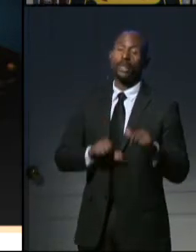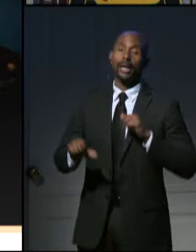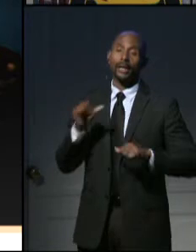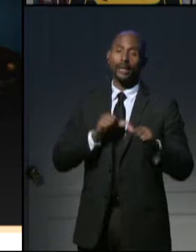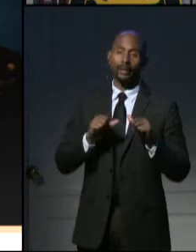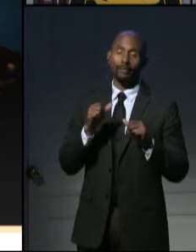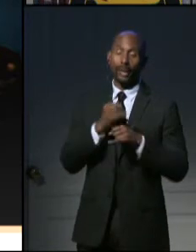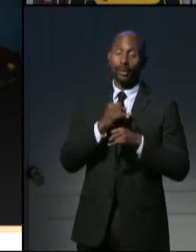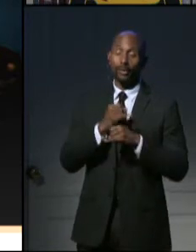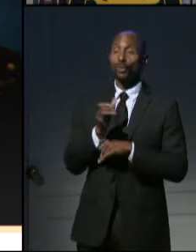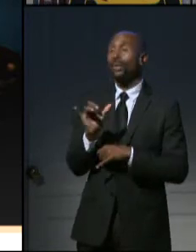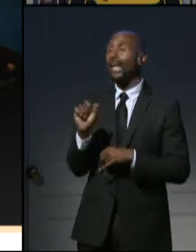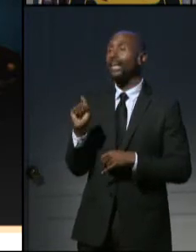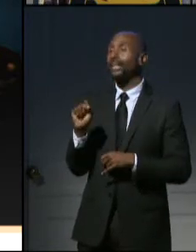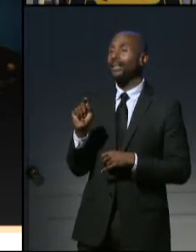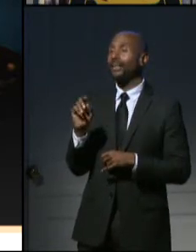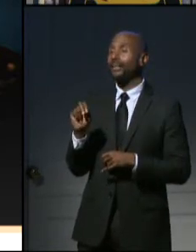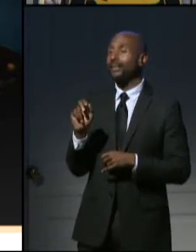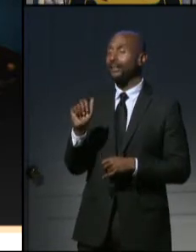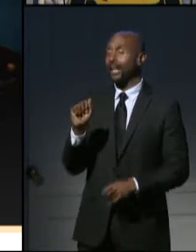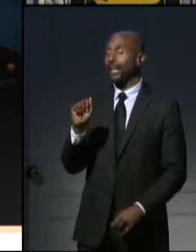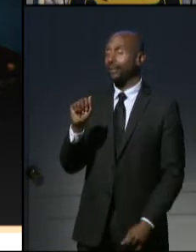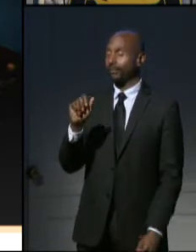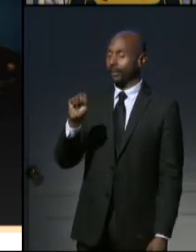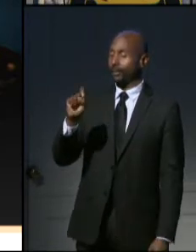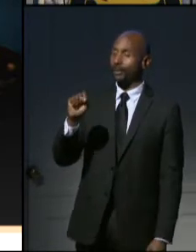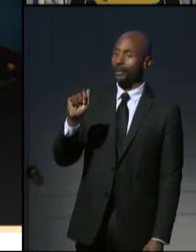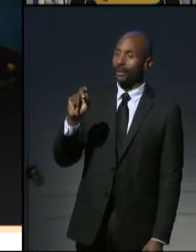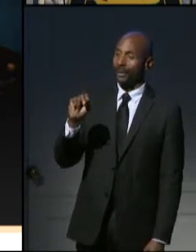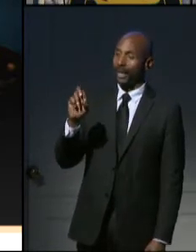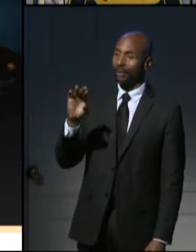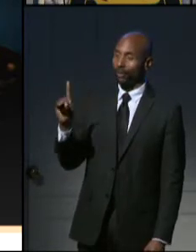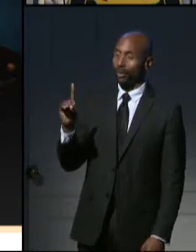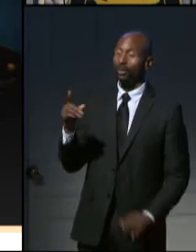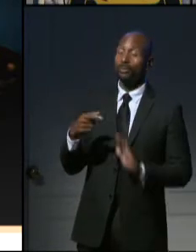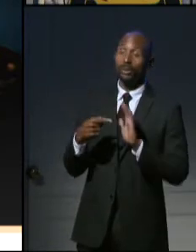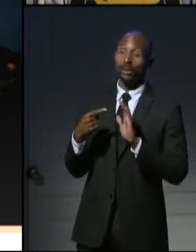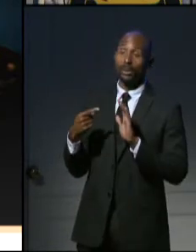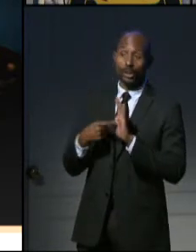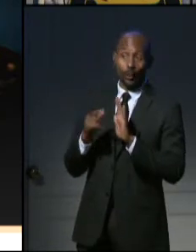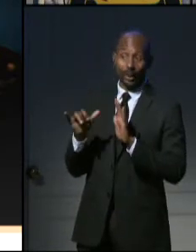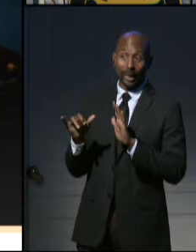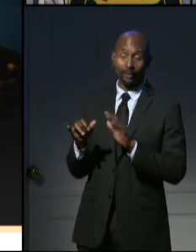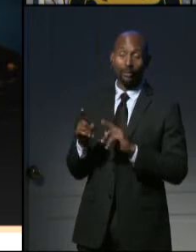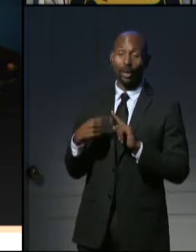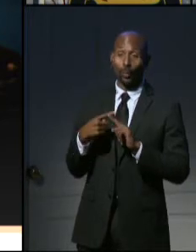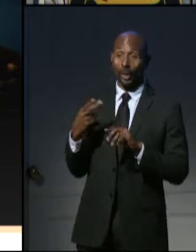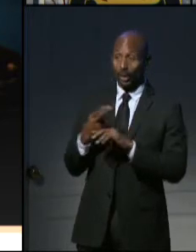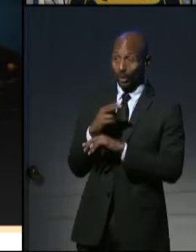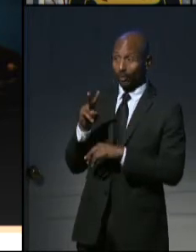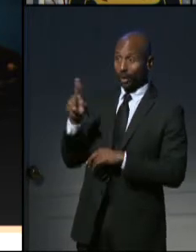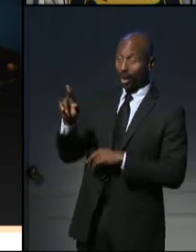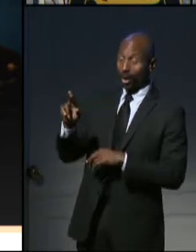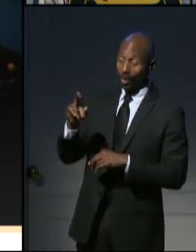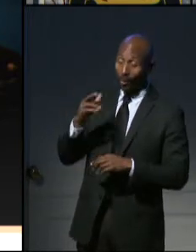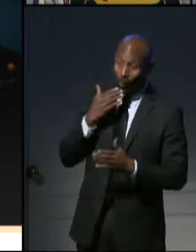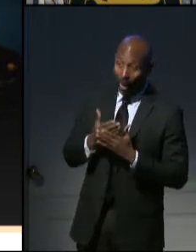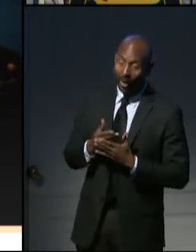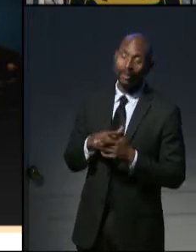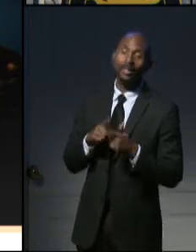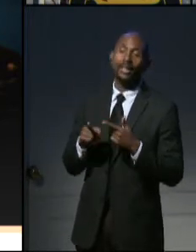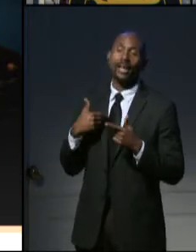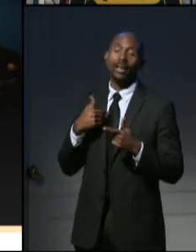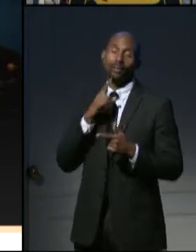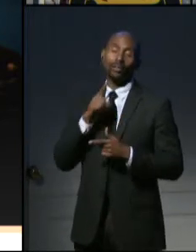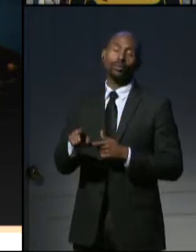as Stanford is showing it as well. When VR is done really well, it has true potential to trick the brain,